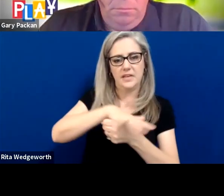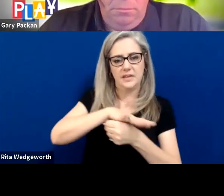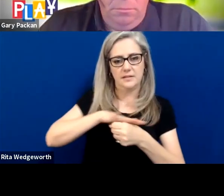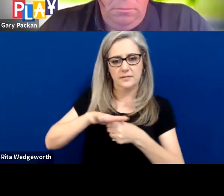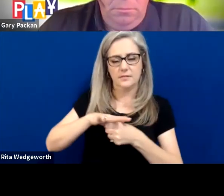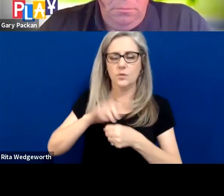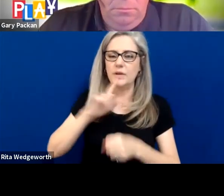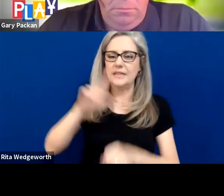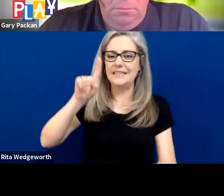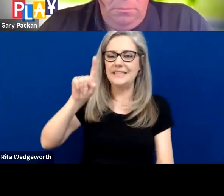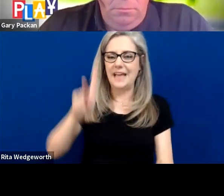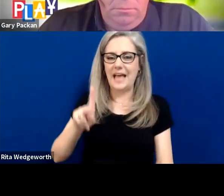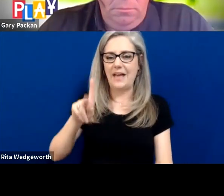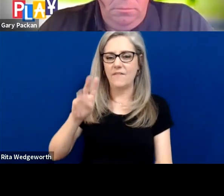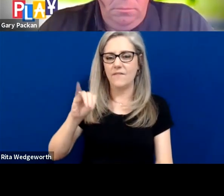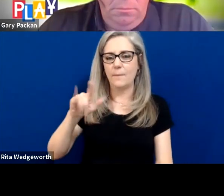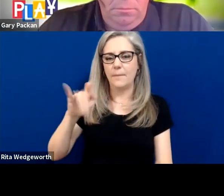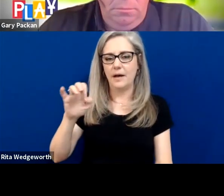half mile. So,